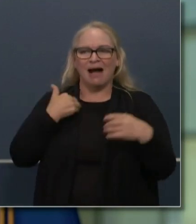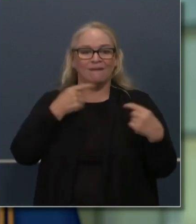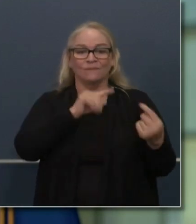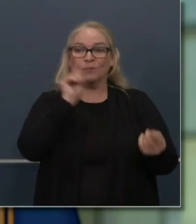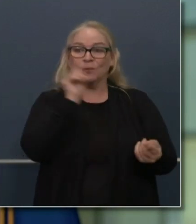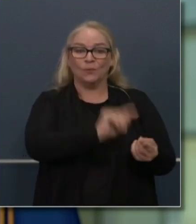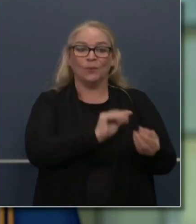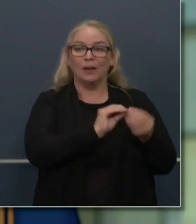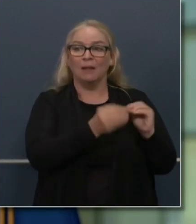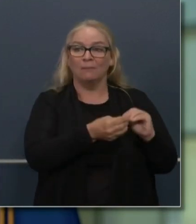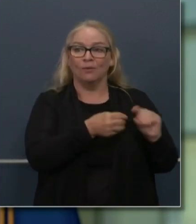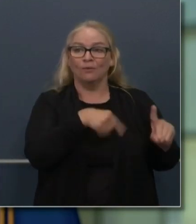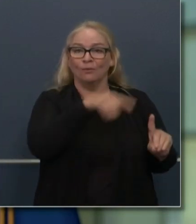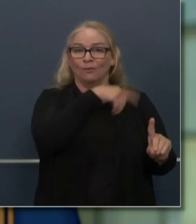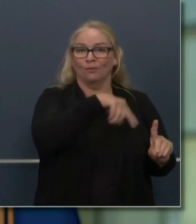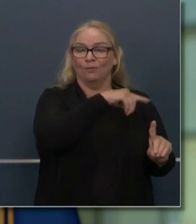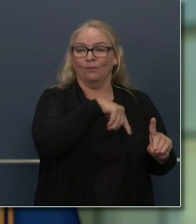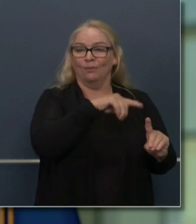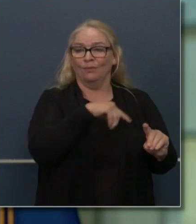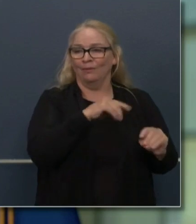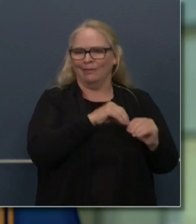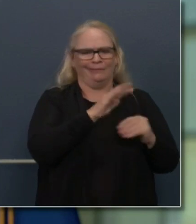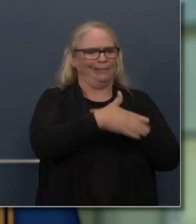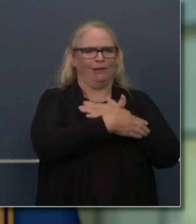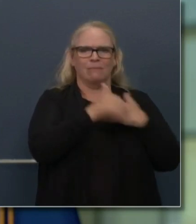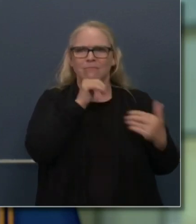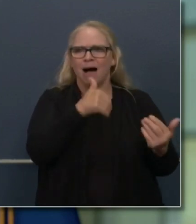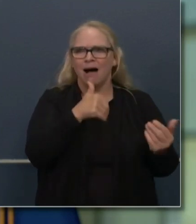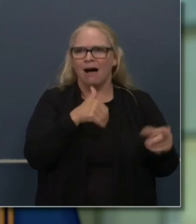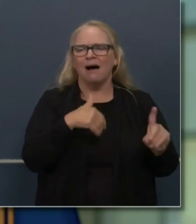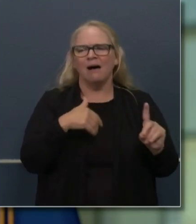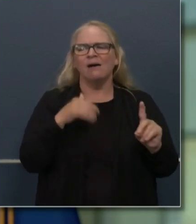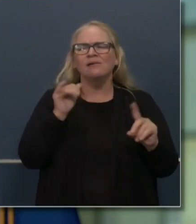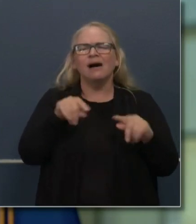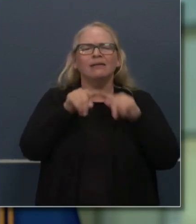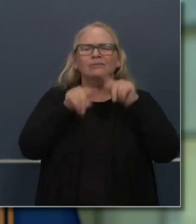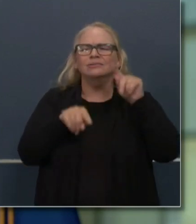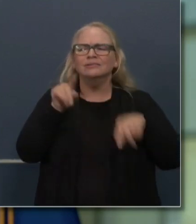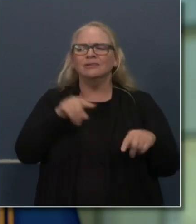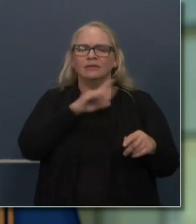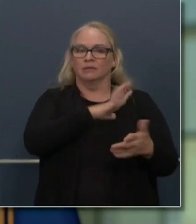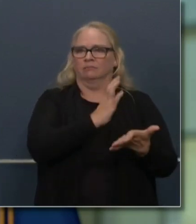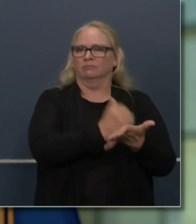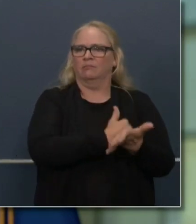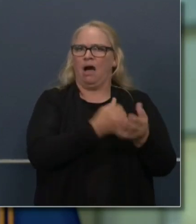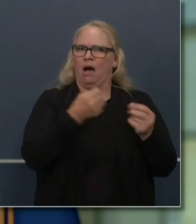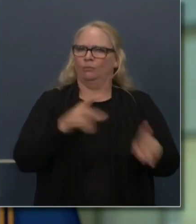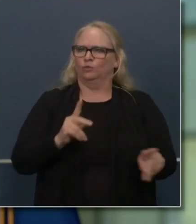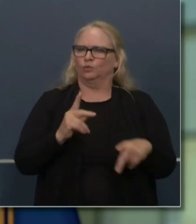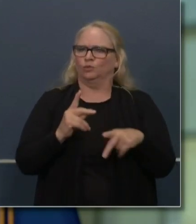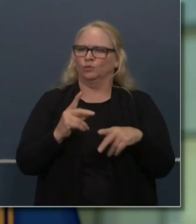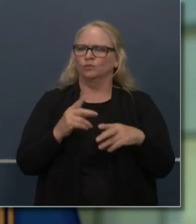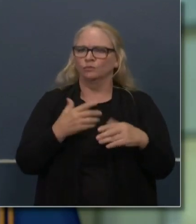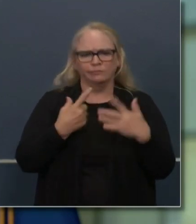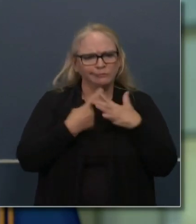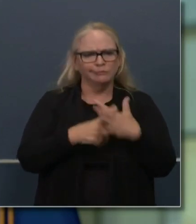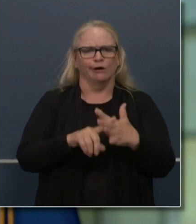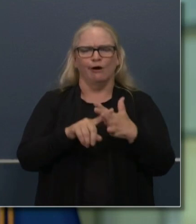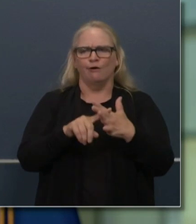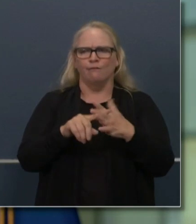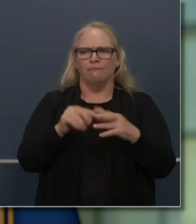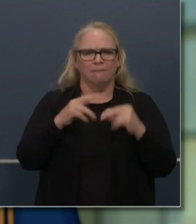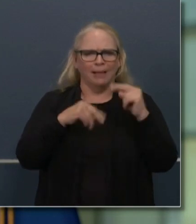statewide, and that this was an opportunity to prepare around contact tracing, not necessarily to have it all there. So at that